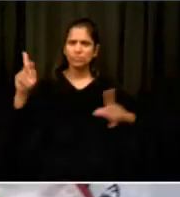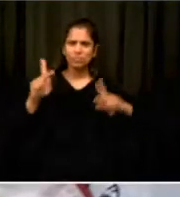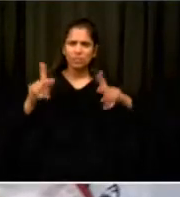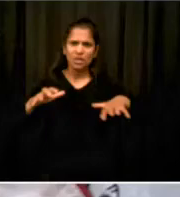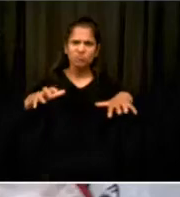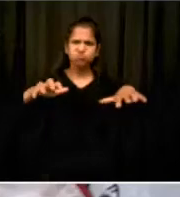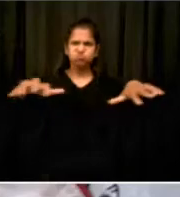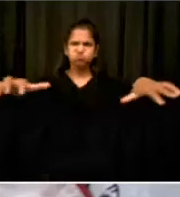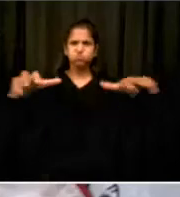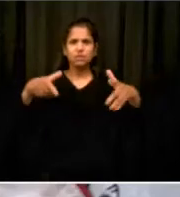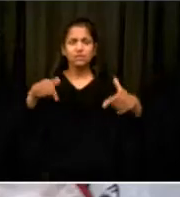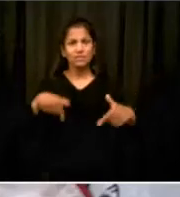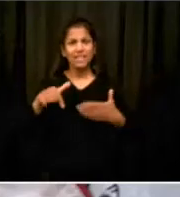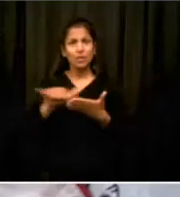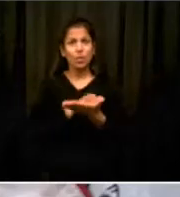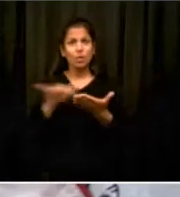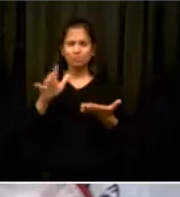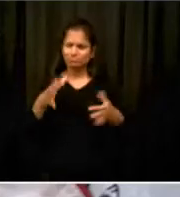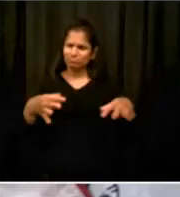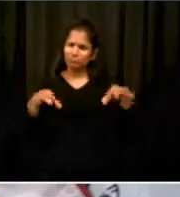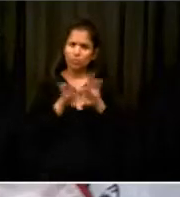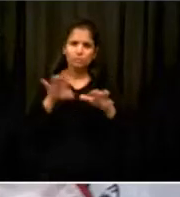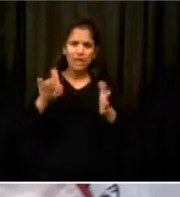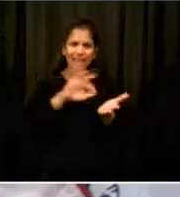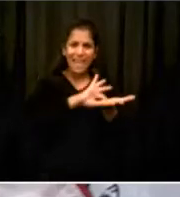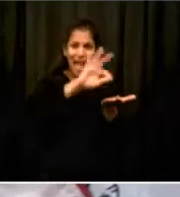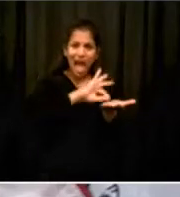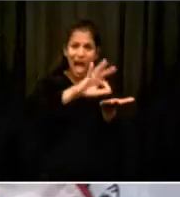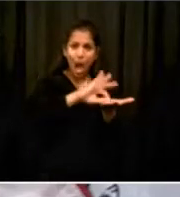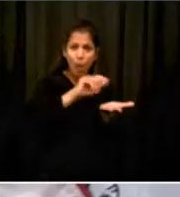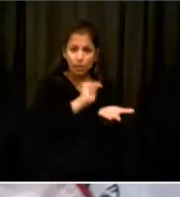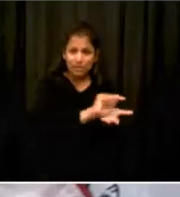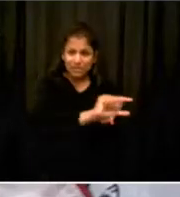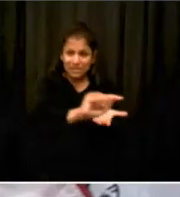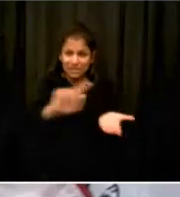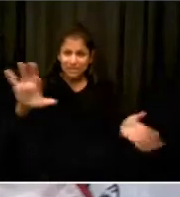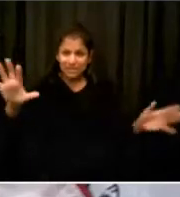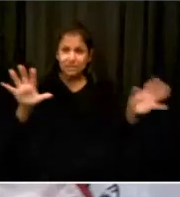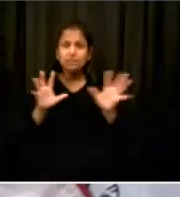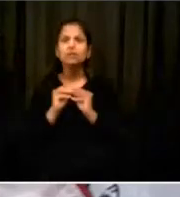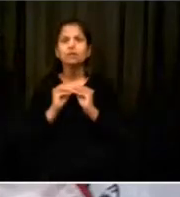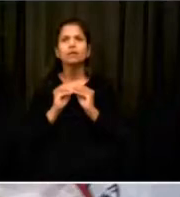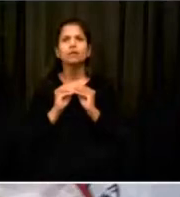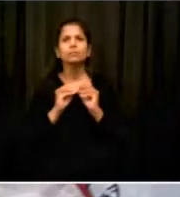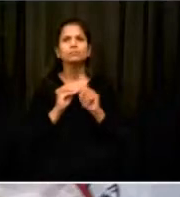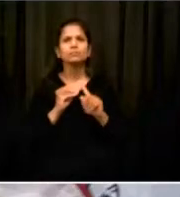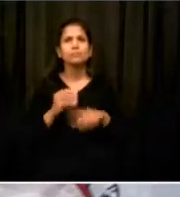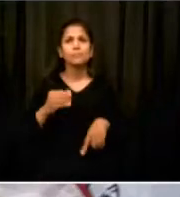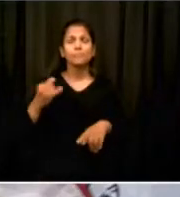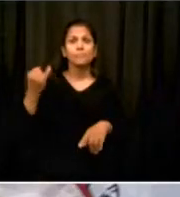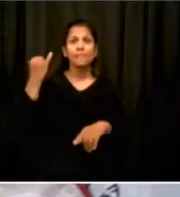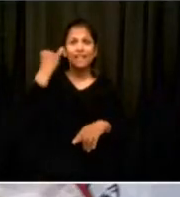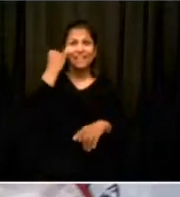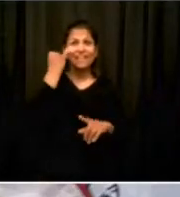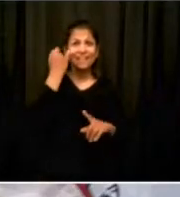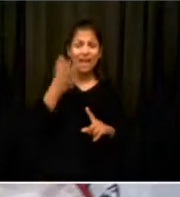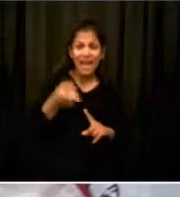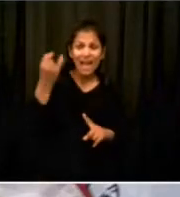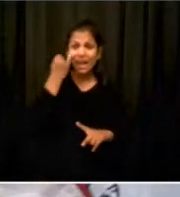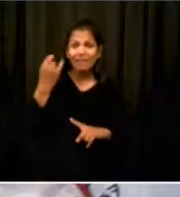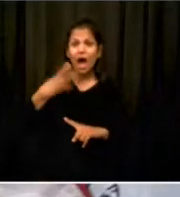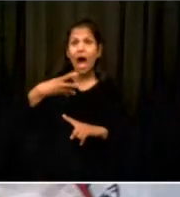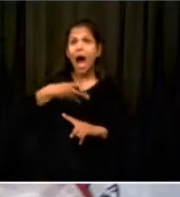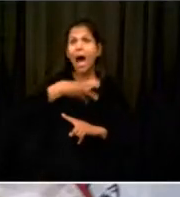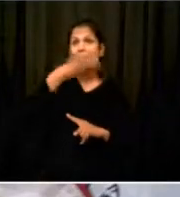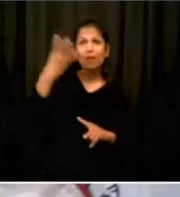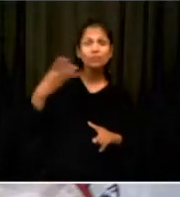counted. And she has brought energy and creativity to the task. And I really want to thank her for her amazing efforts and her amazing team that she's